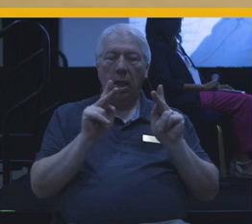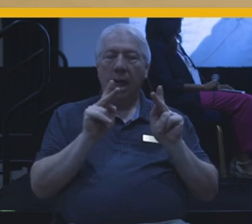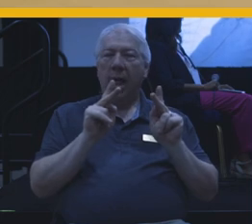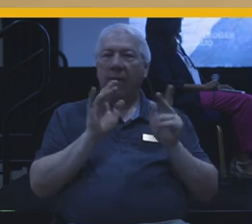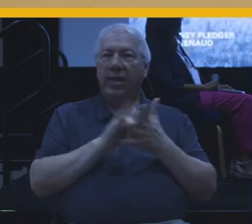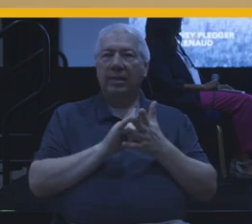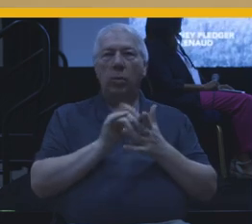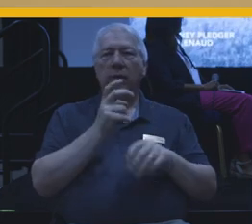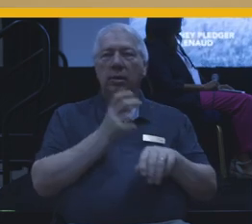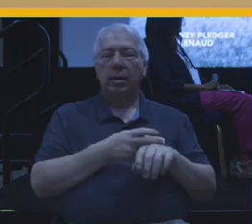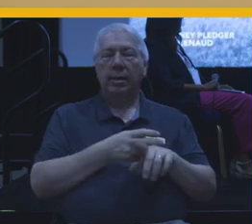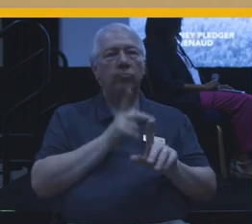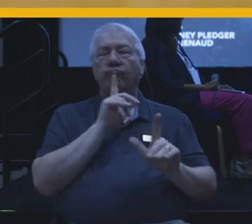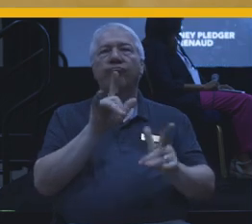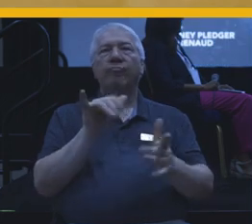rather impossible.